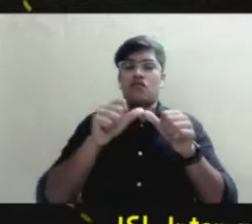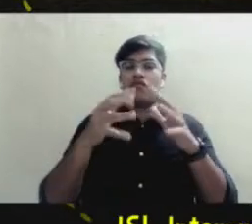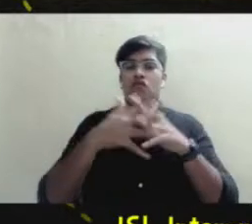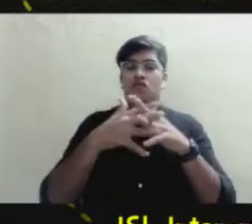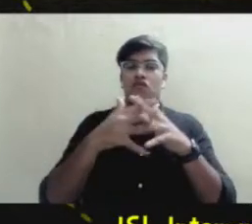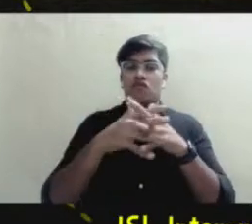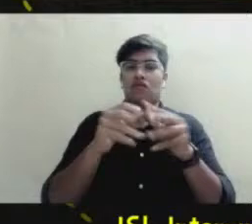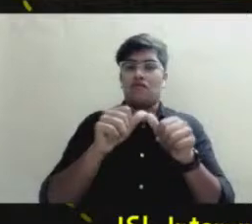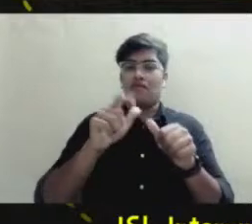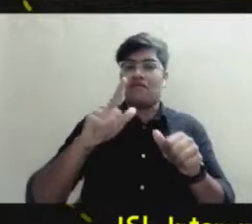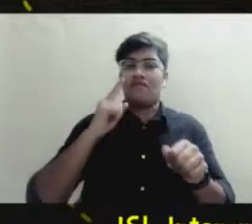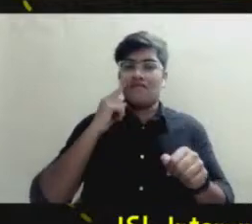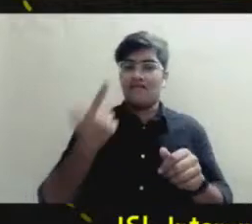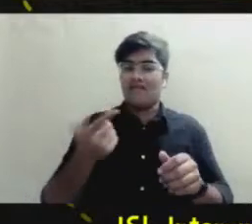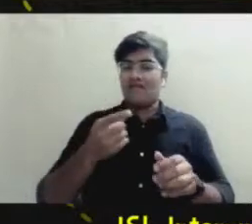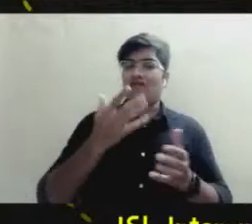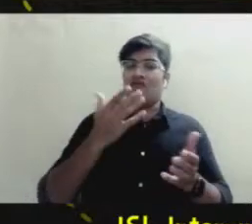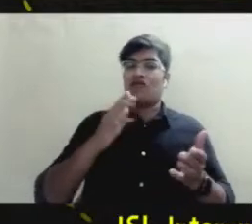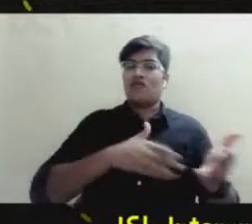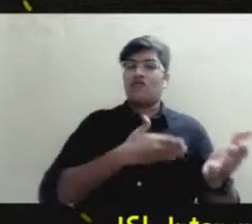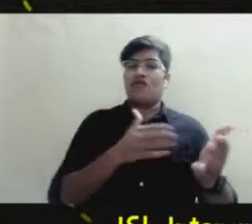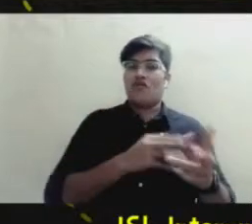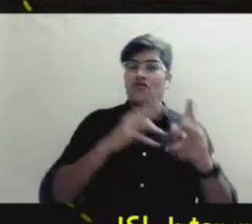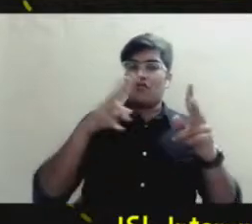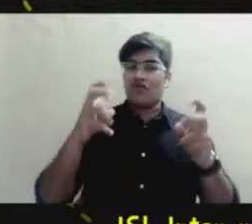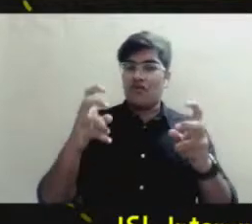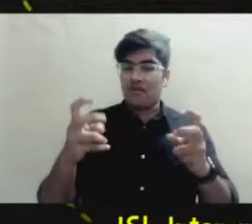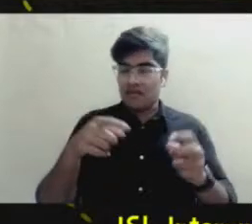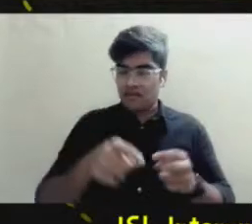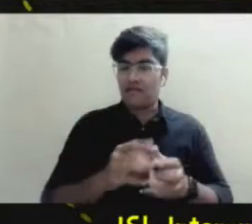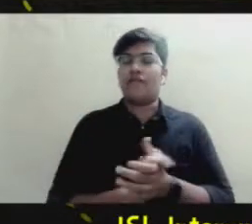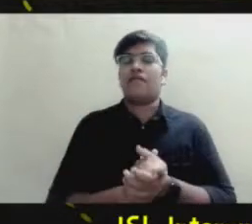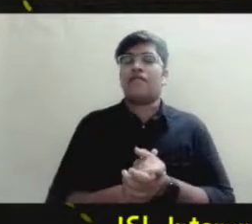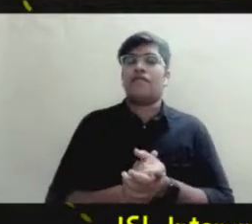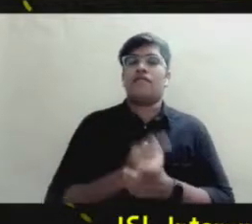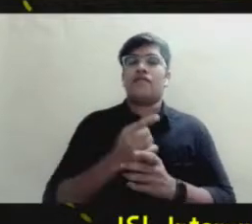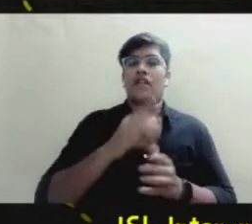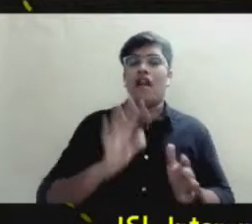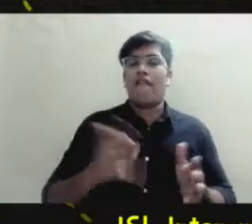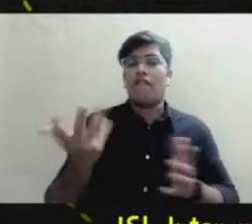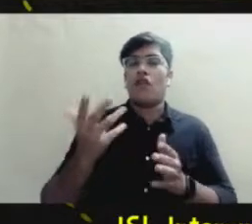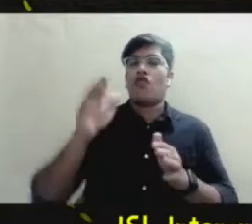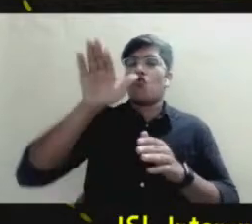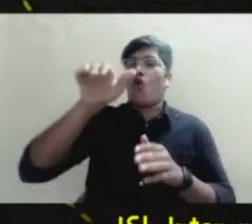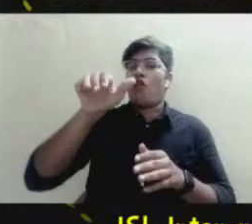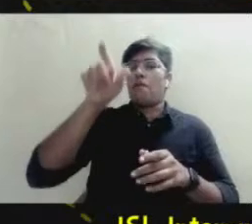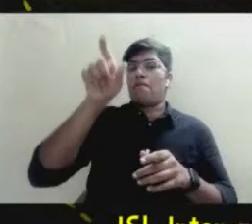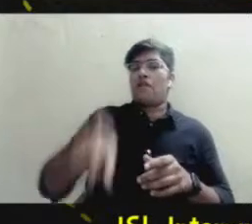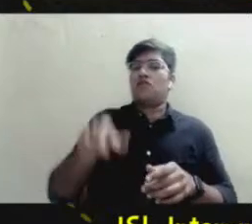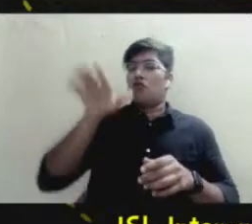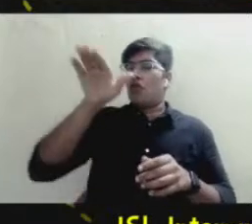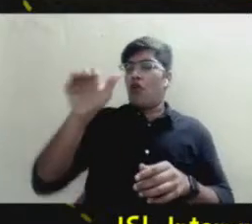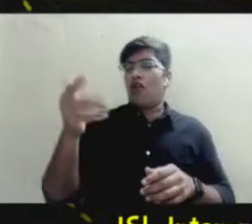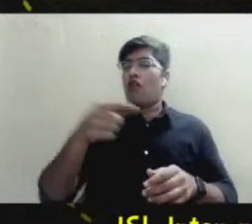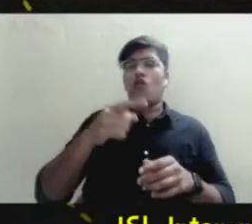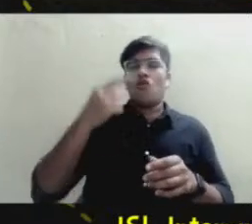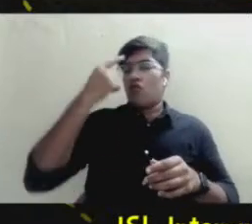singers try to convey this sense of calling, pukar, they're not bothered